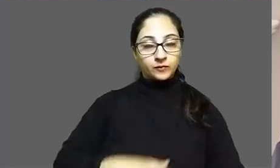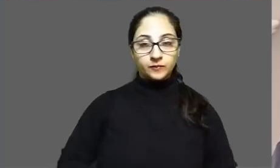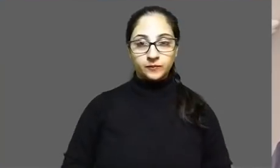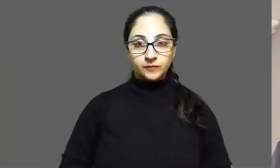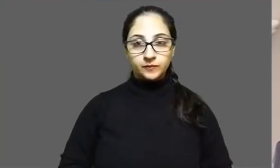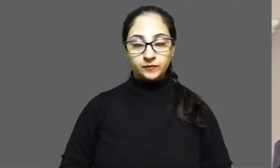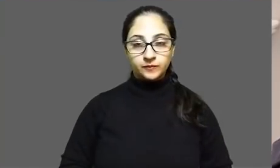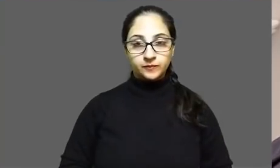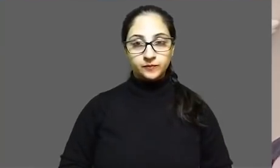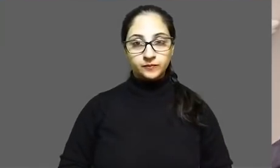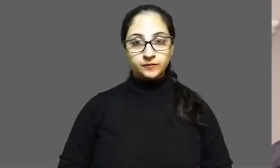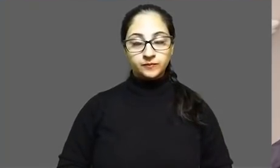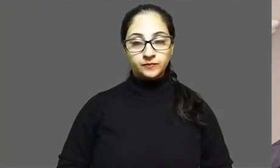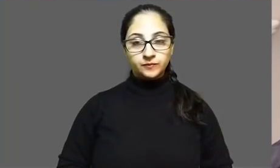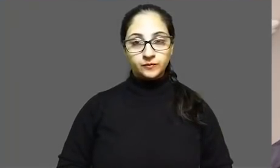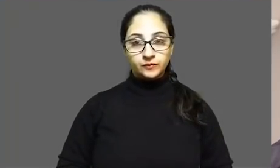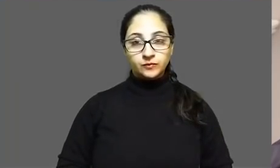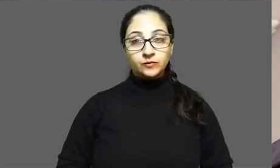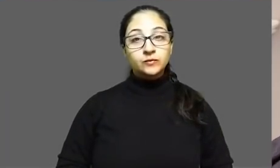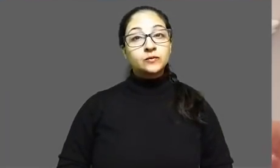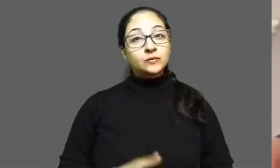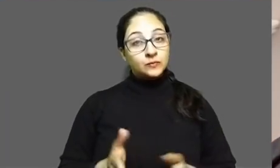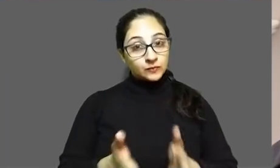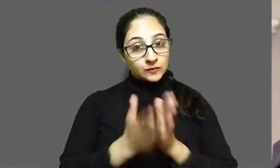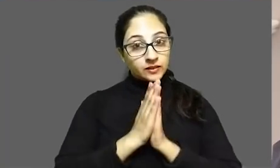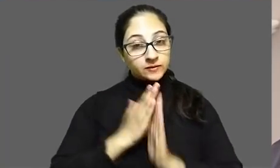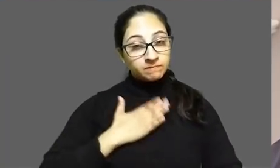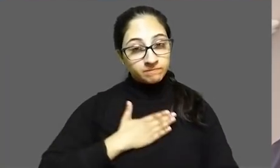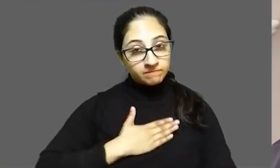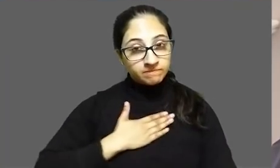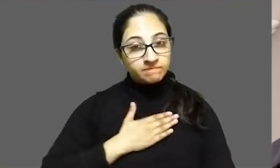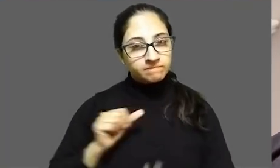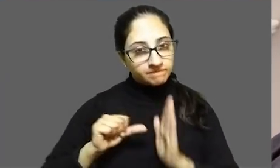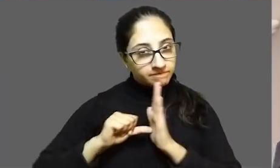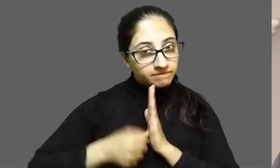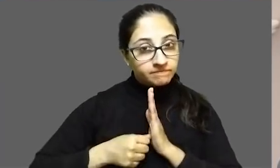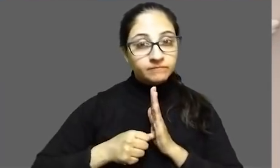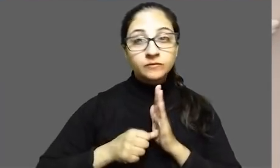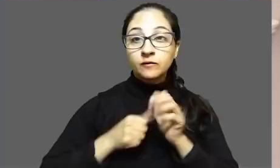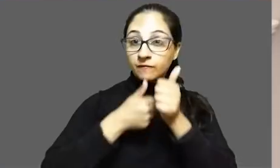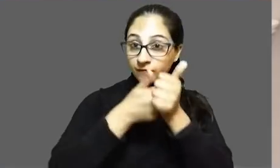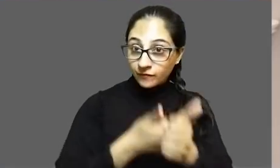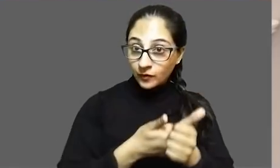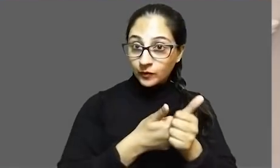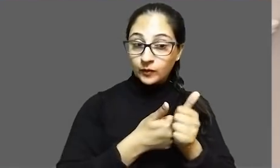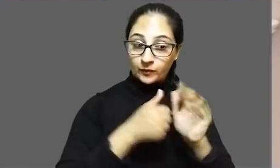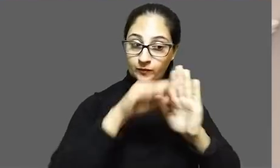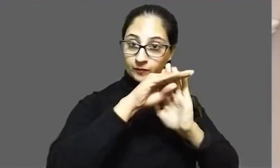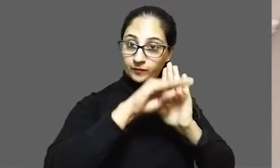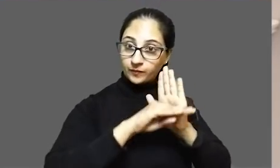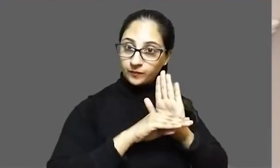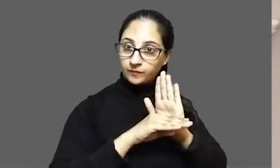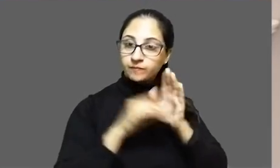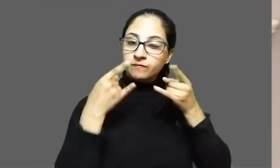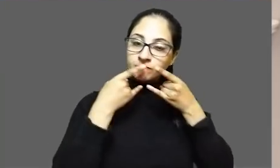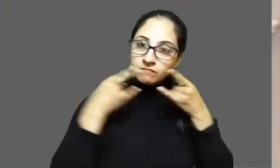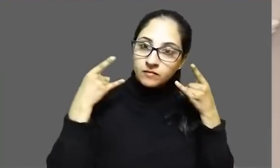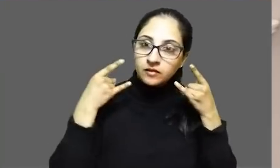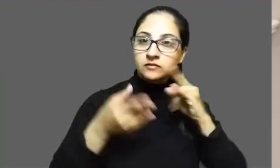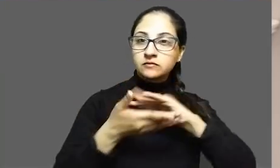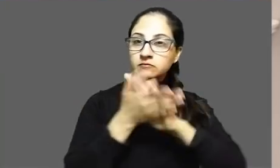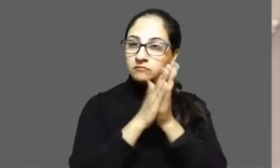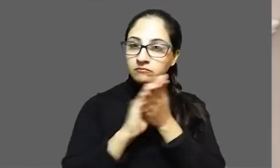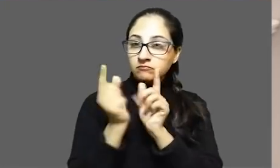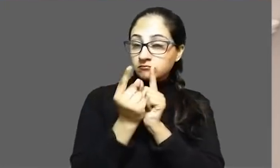strain. So, we request the Jamaat to please follow all protocols. When you